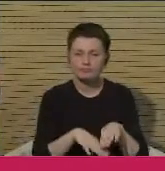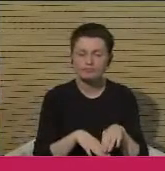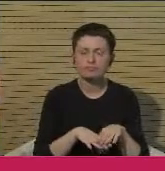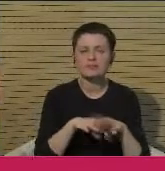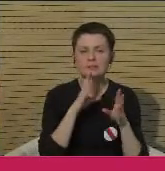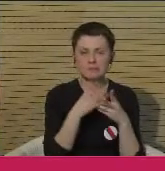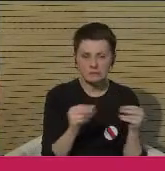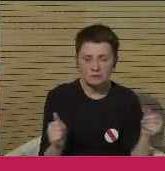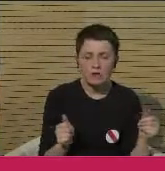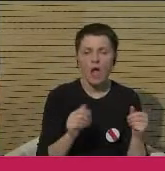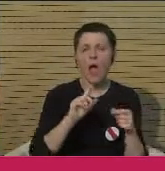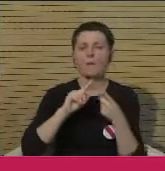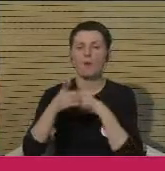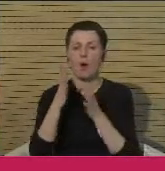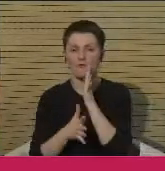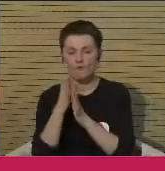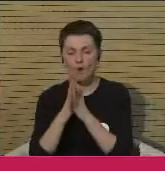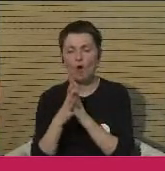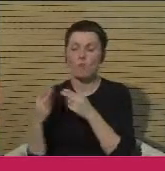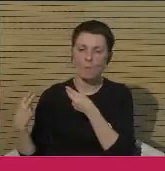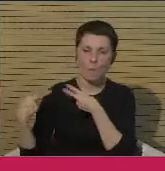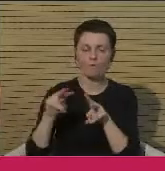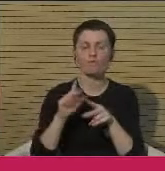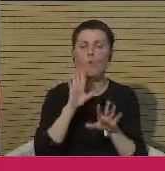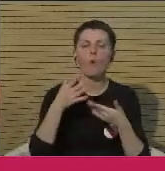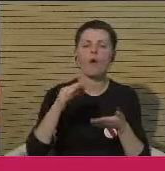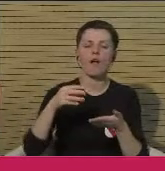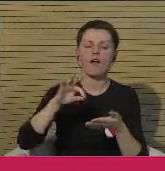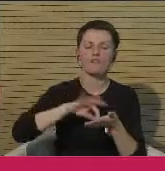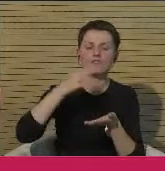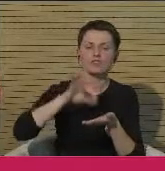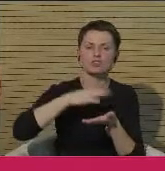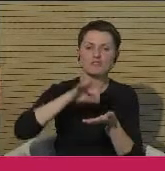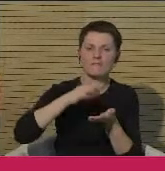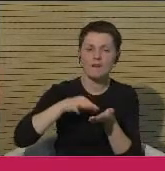Belarusianization in the 1920s. I mean, all these